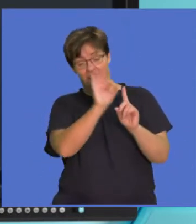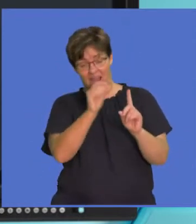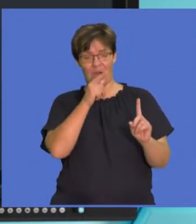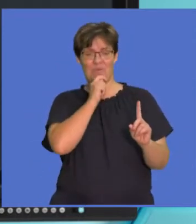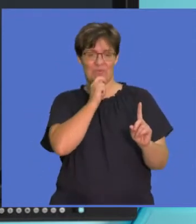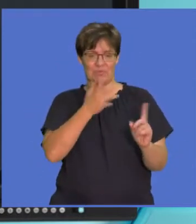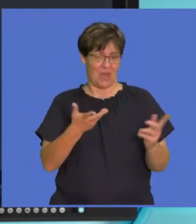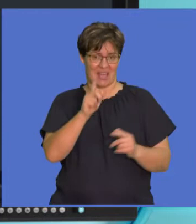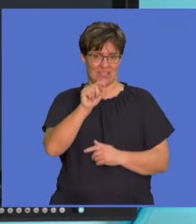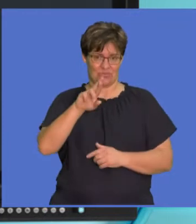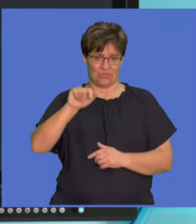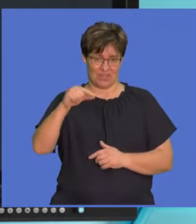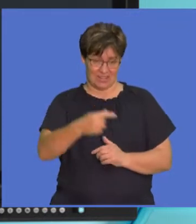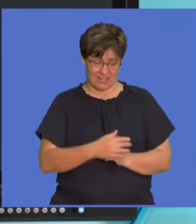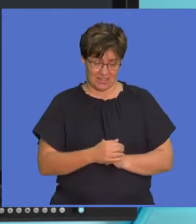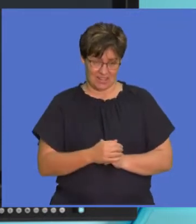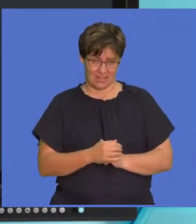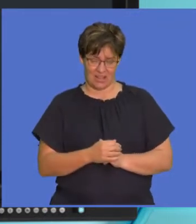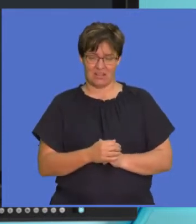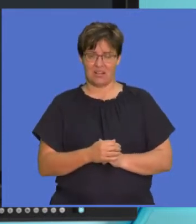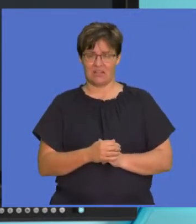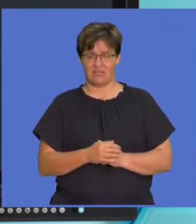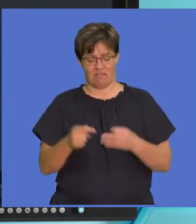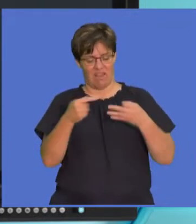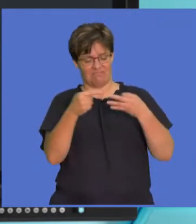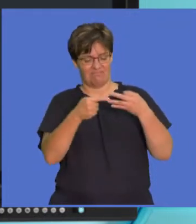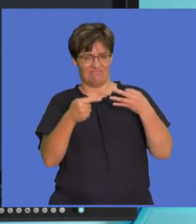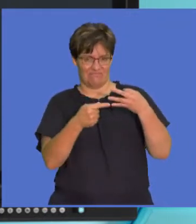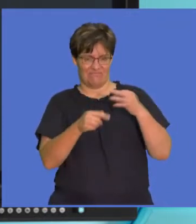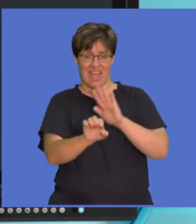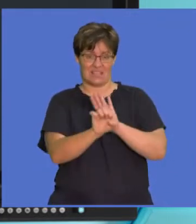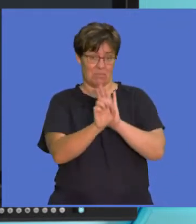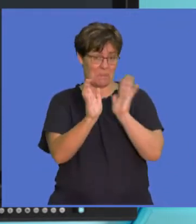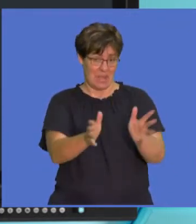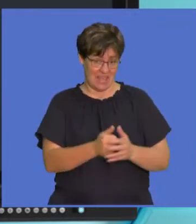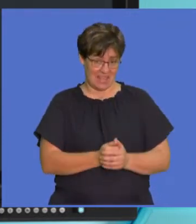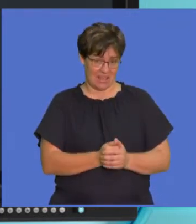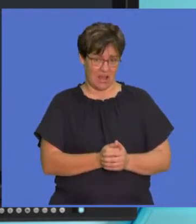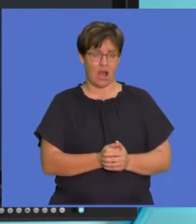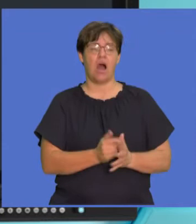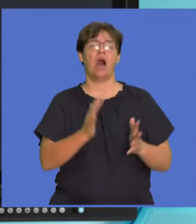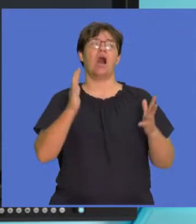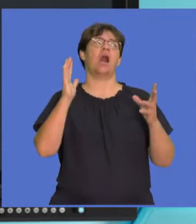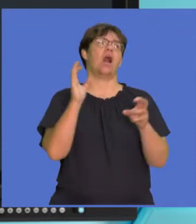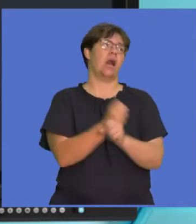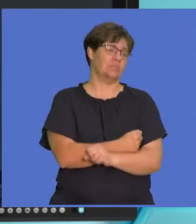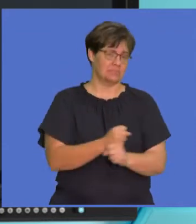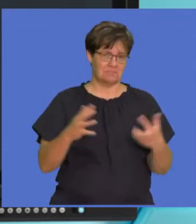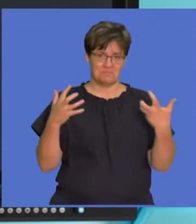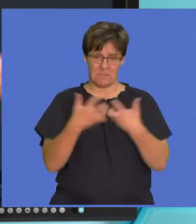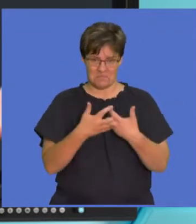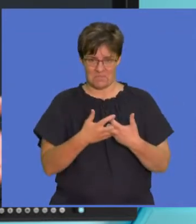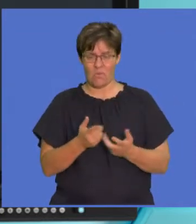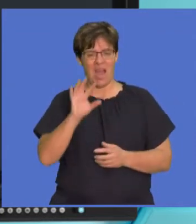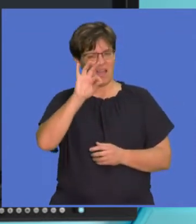use trigonometry. And I'm just going to give you 3 examples. And I'm sure you will relate to these because you see